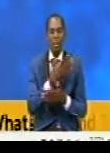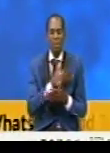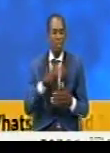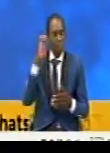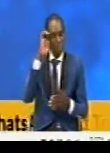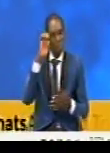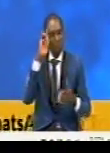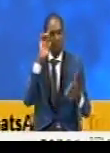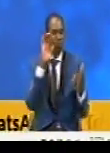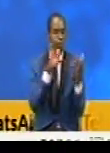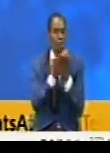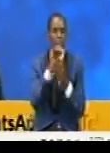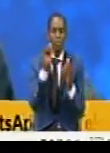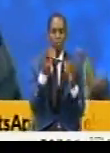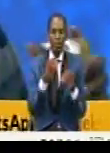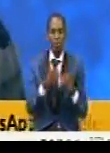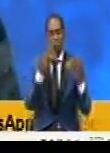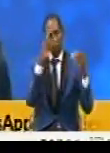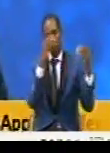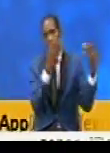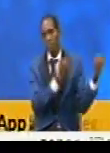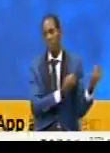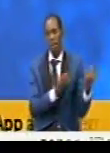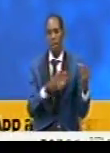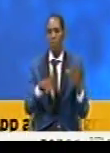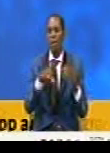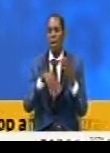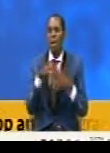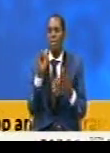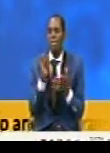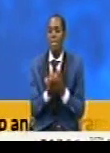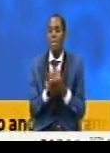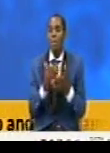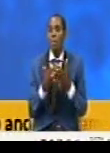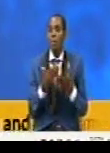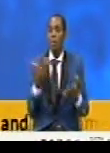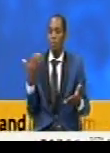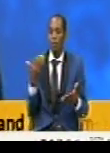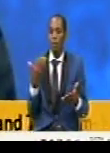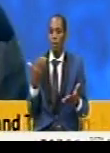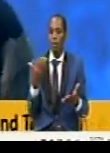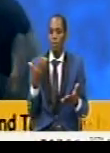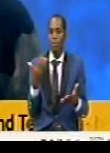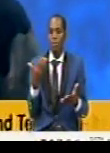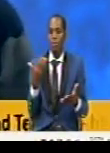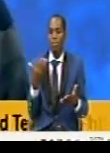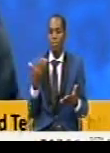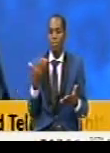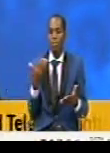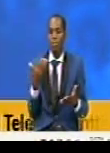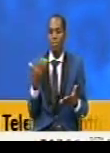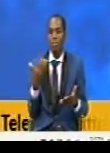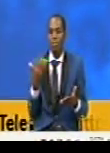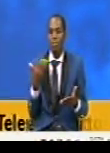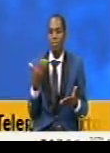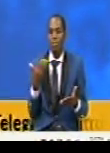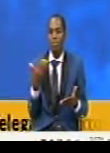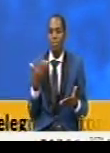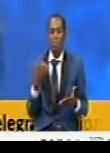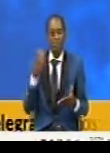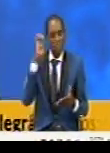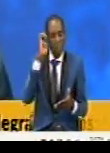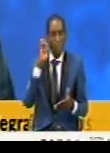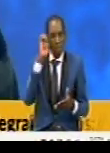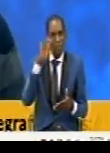whoever that has, he mentioned the case of ulcer, and I claimed it with faith. I discovered that